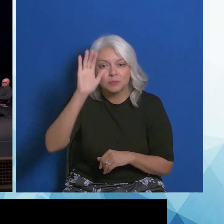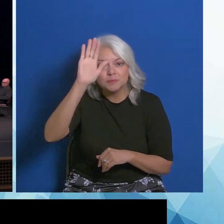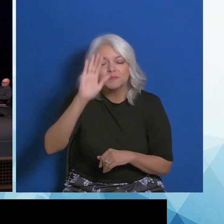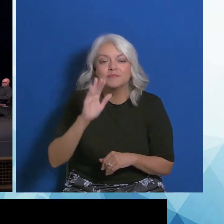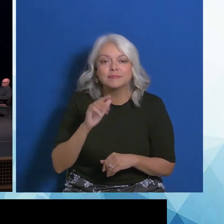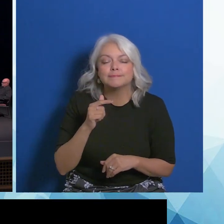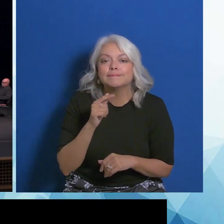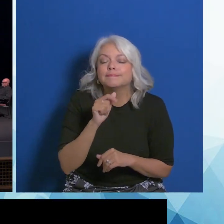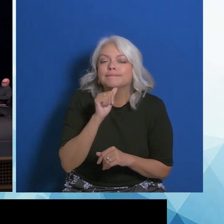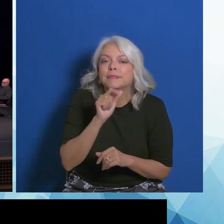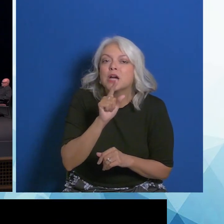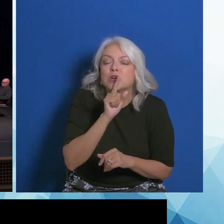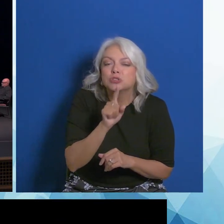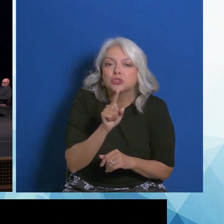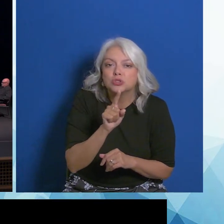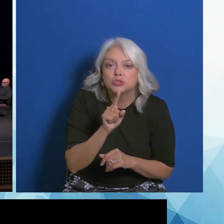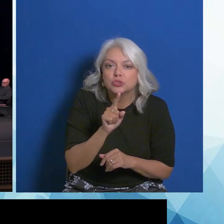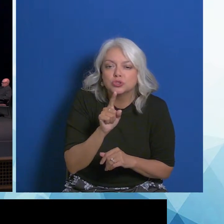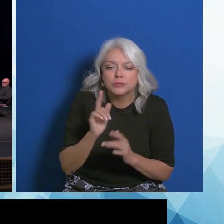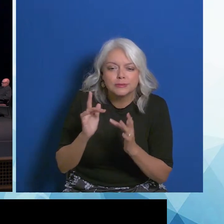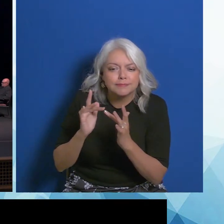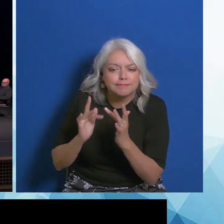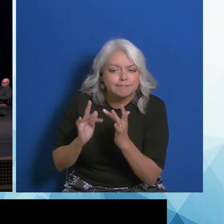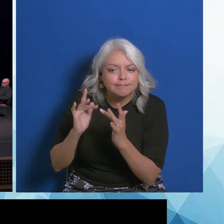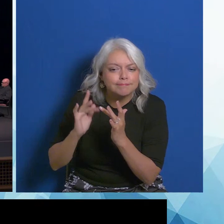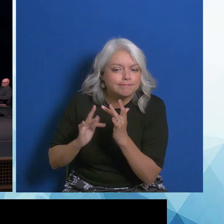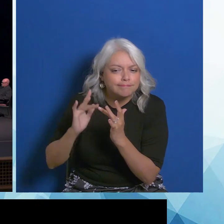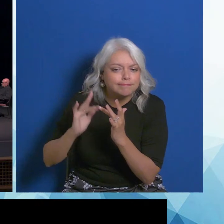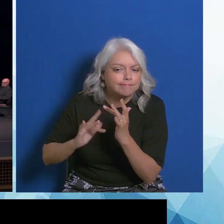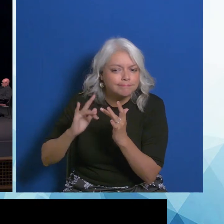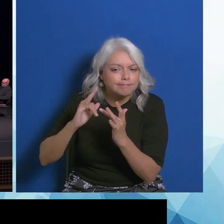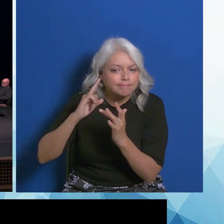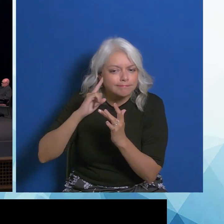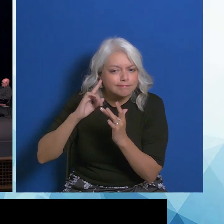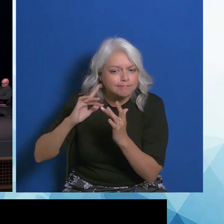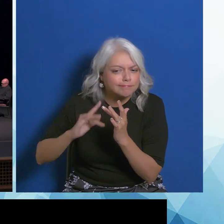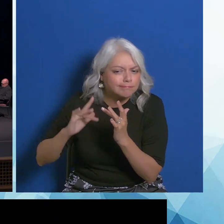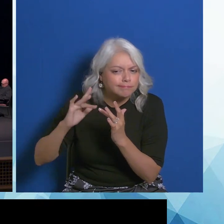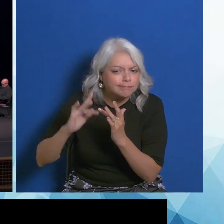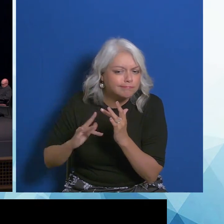I'm not sure if the question, make sure, right?